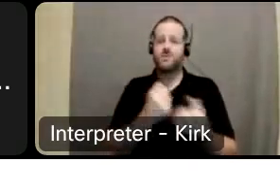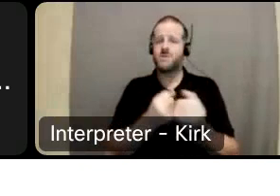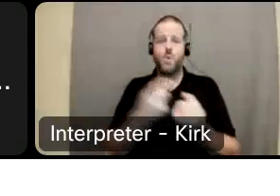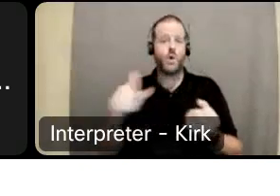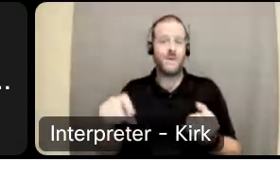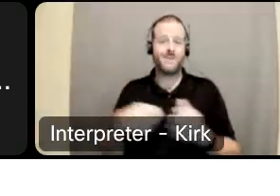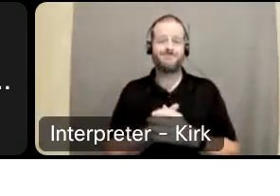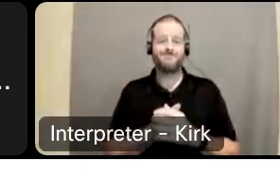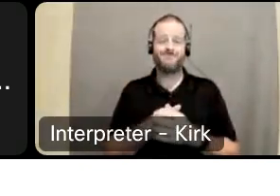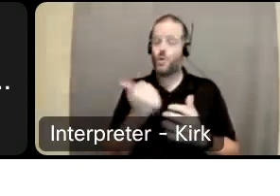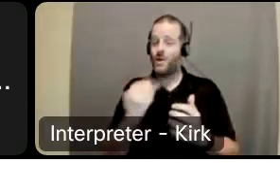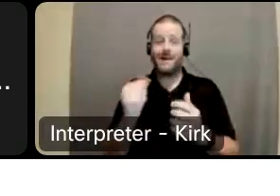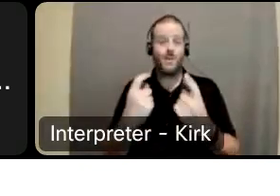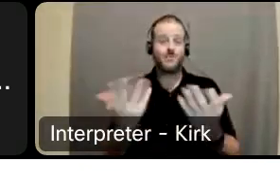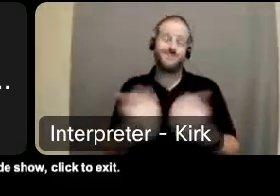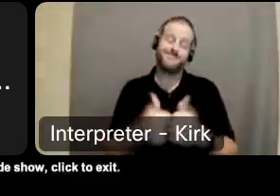that you have.